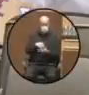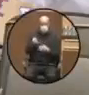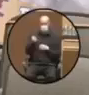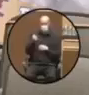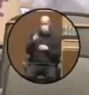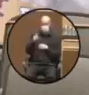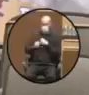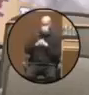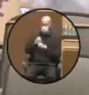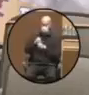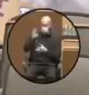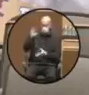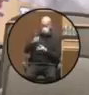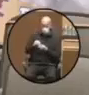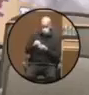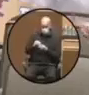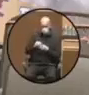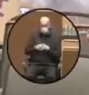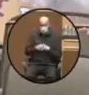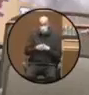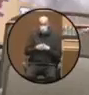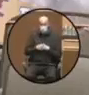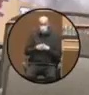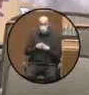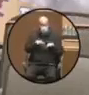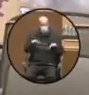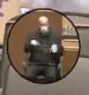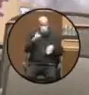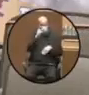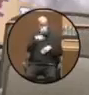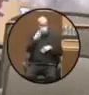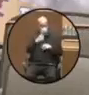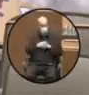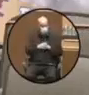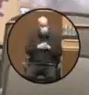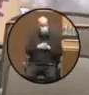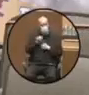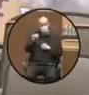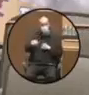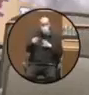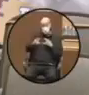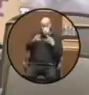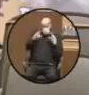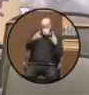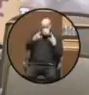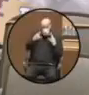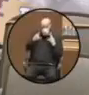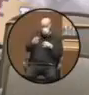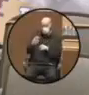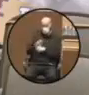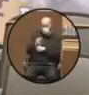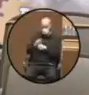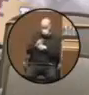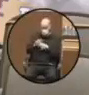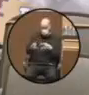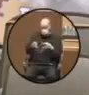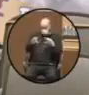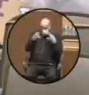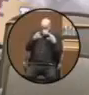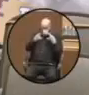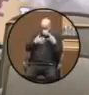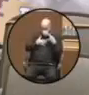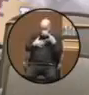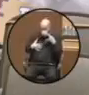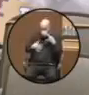16 years and a mom of 2. These are masks that are being worn and inhaled for 8 hours